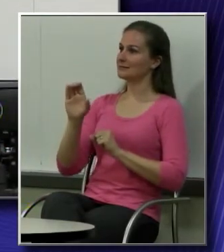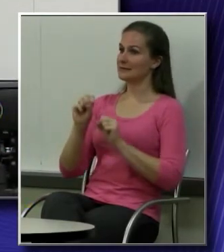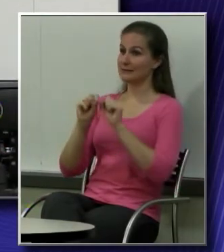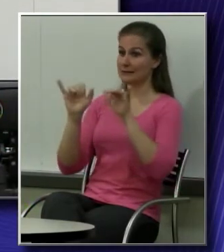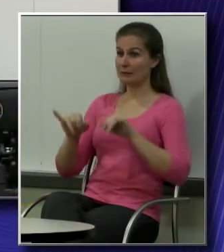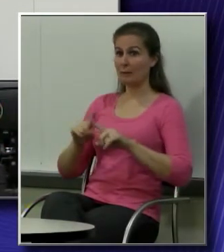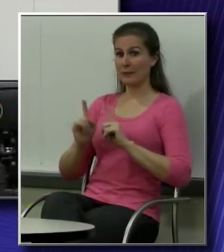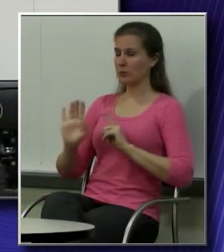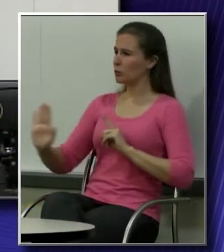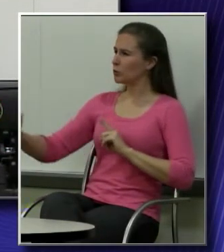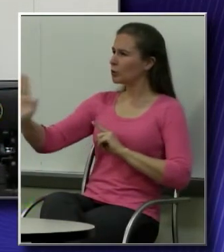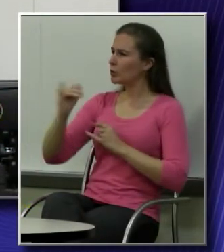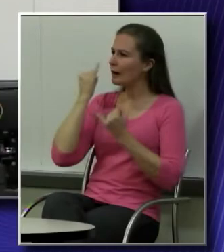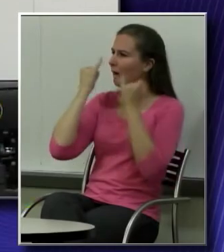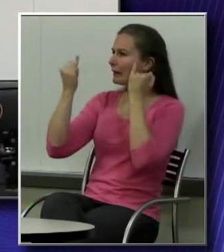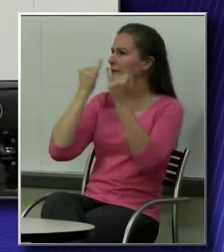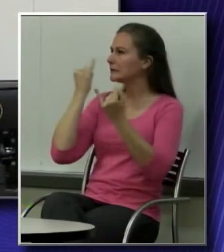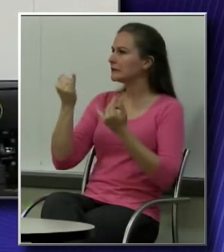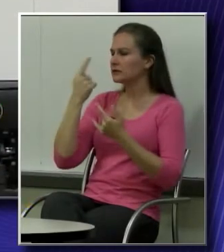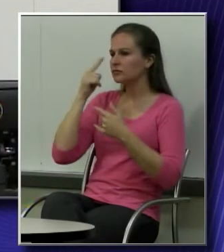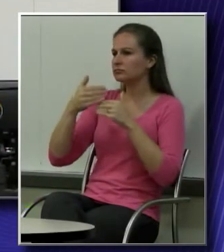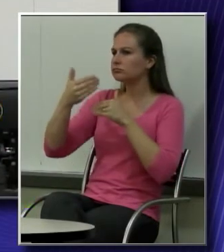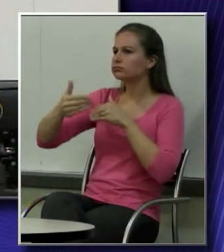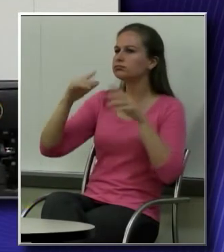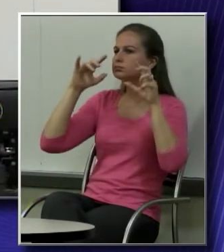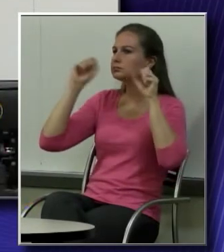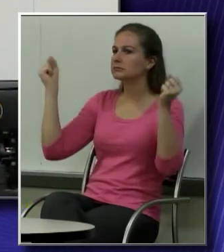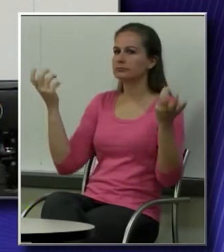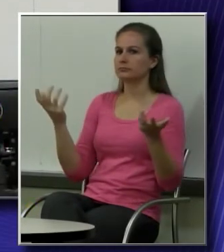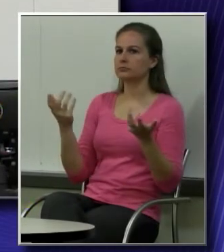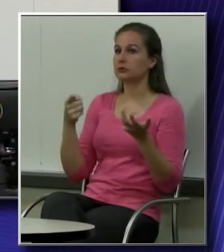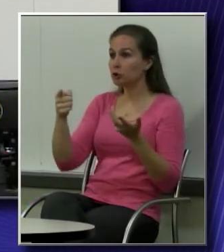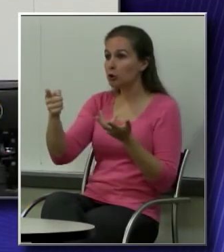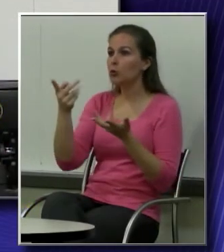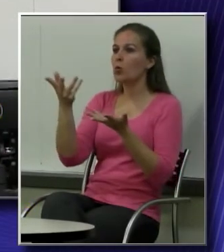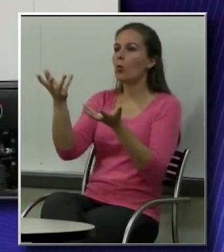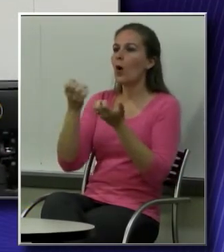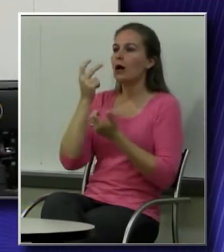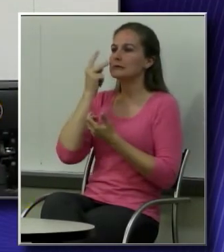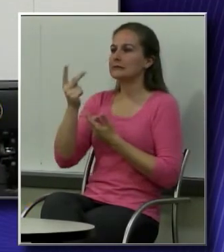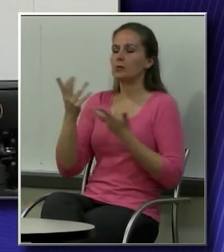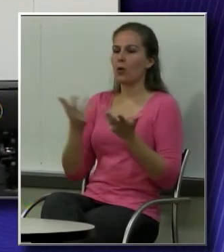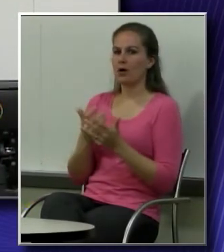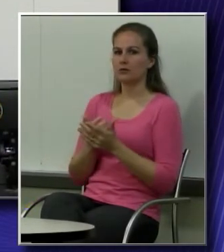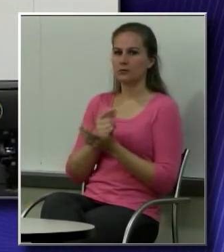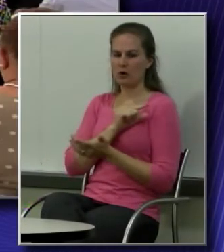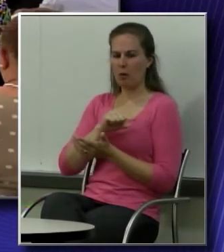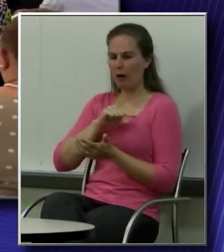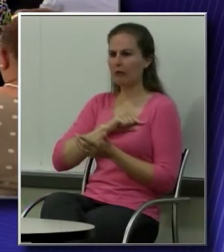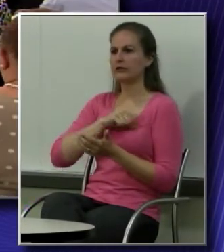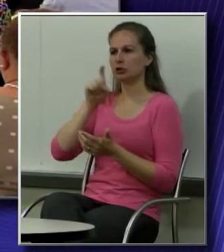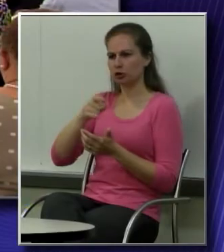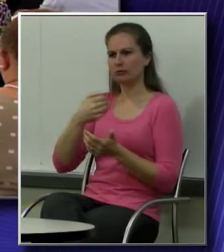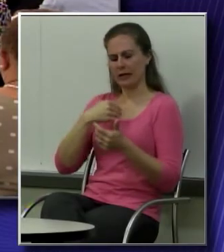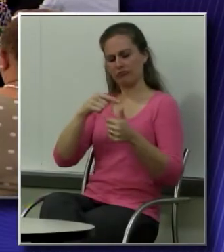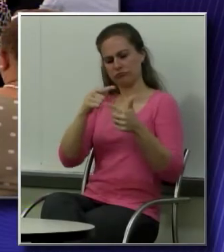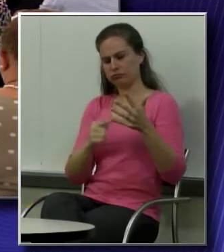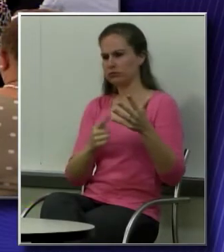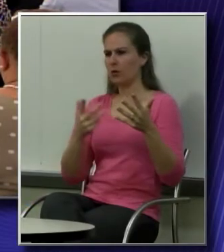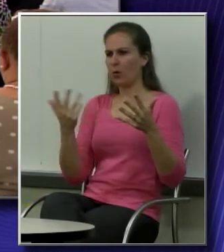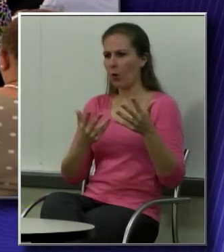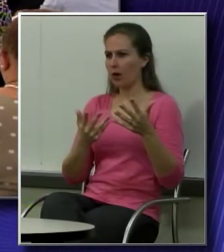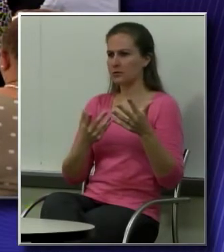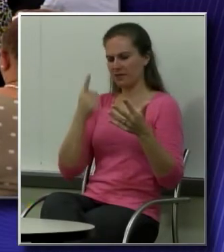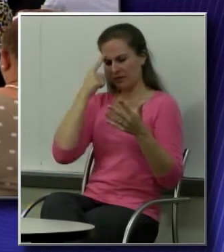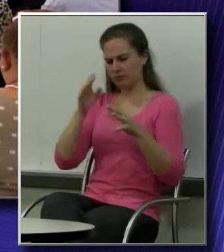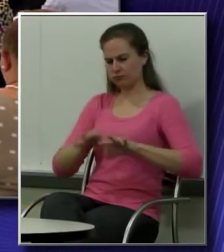ideas regarding the next president. What would you like to see, what qualities you'd like to see, and what qualities you think are